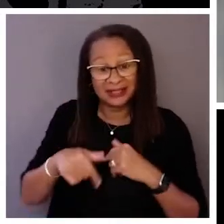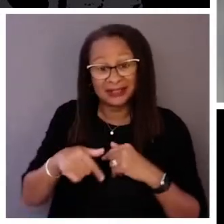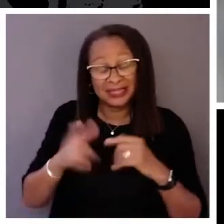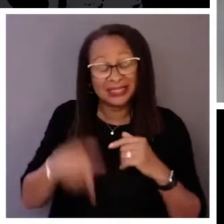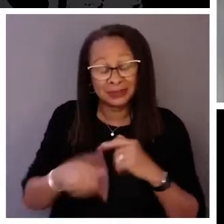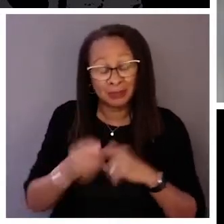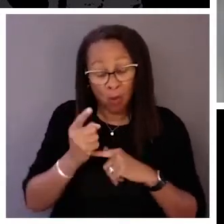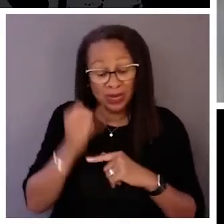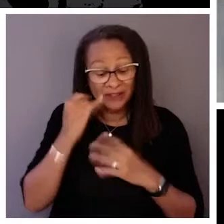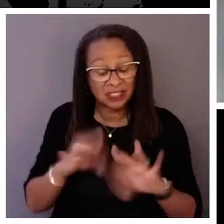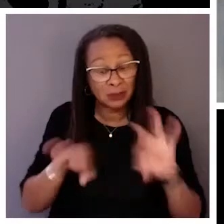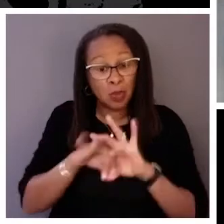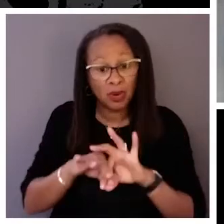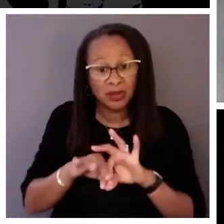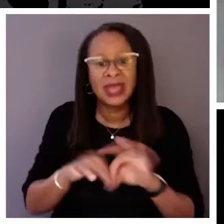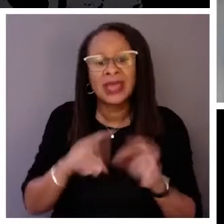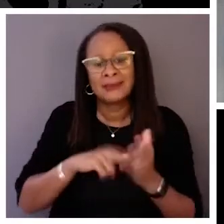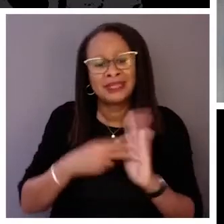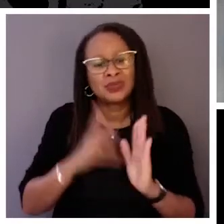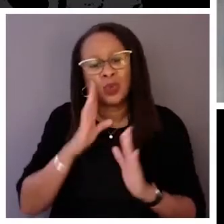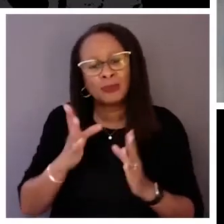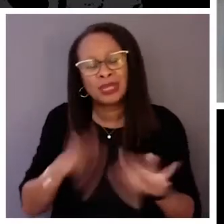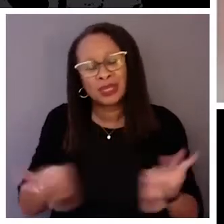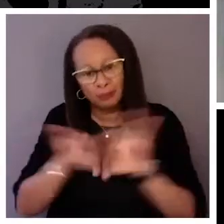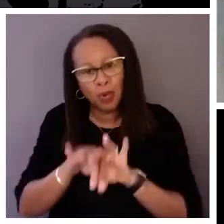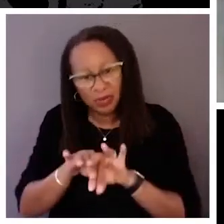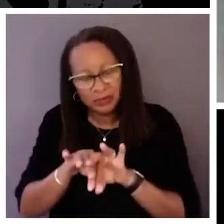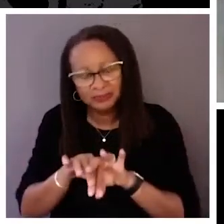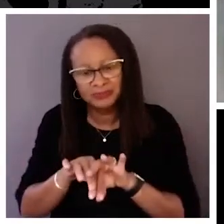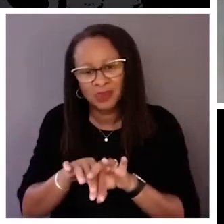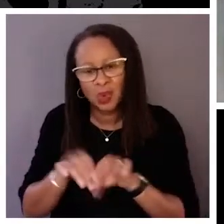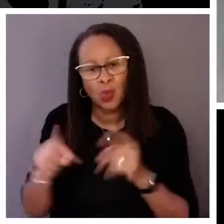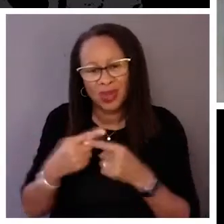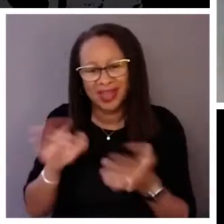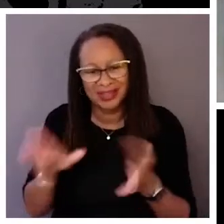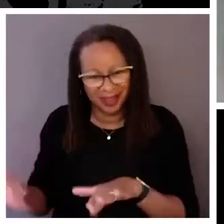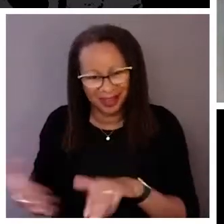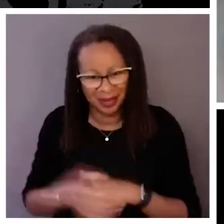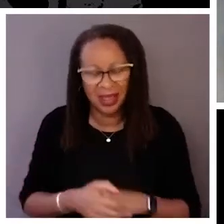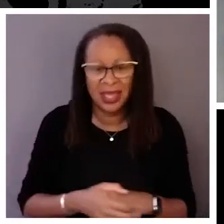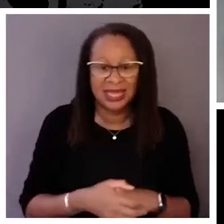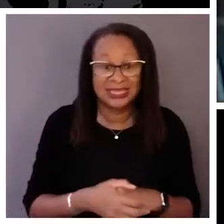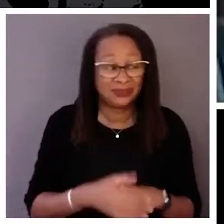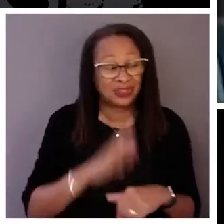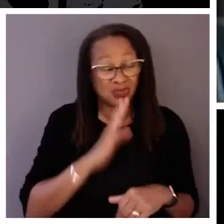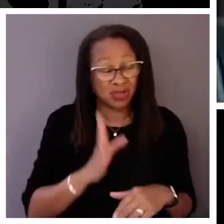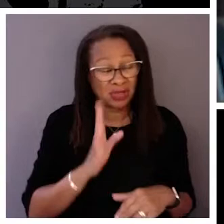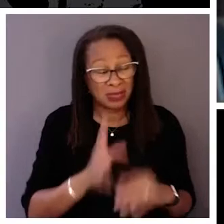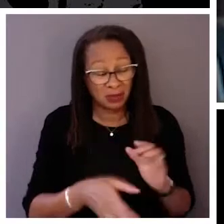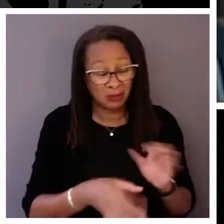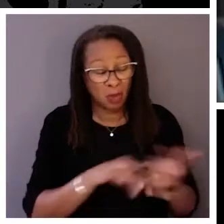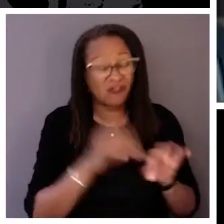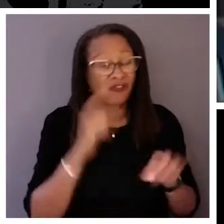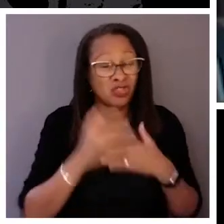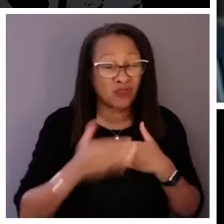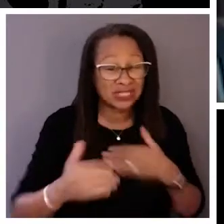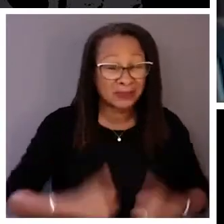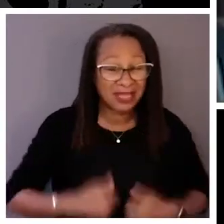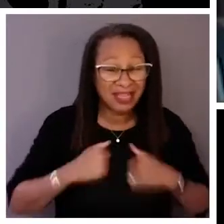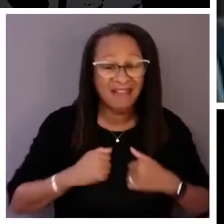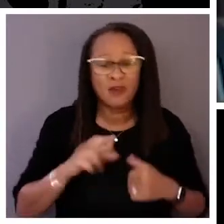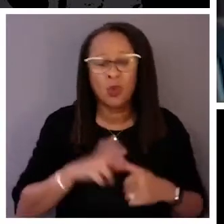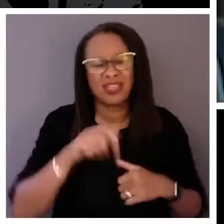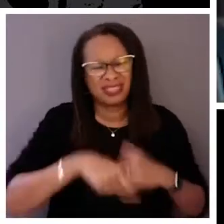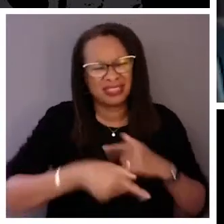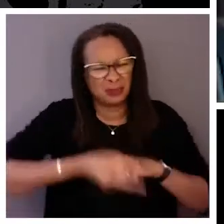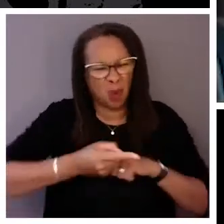dying. So I like to put things in perspective. Is this important for all of my life, or is this important for this moment? That's a good point. Yeah. All right.